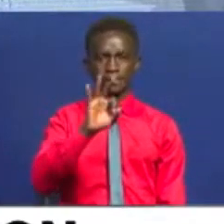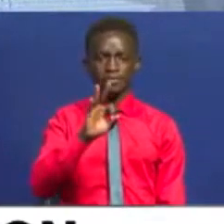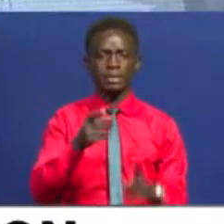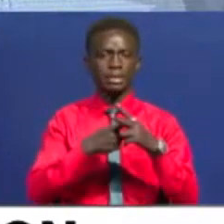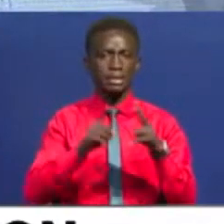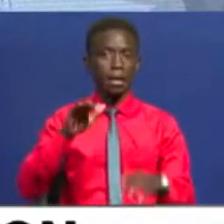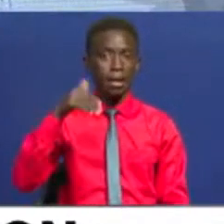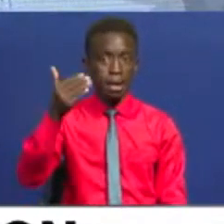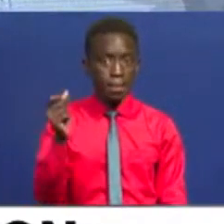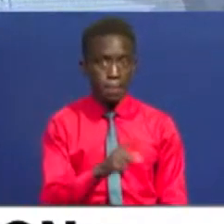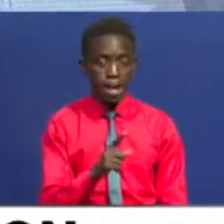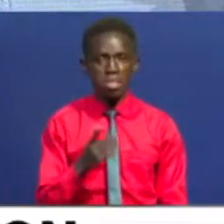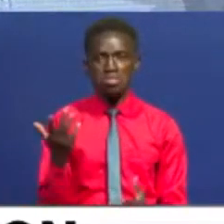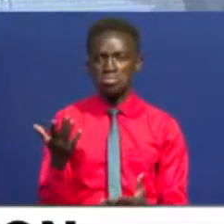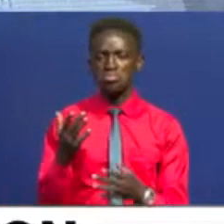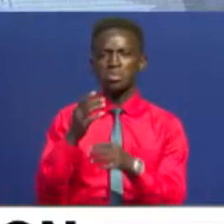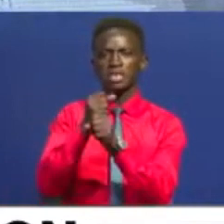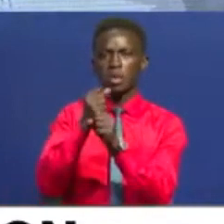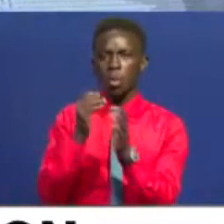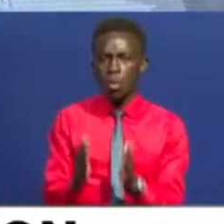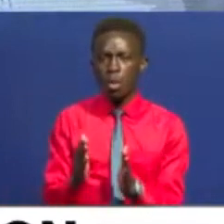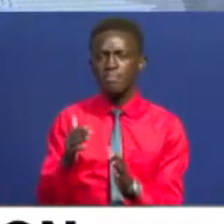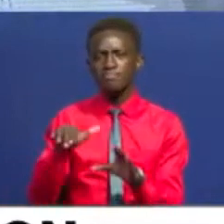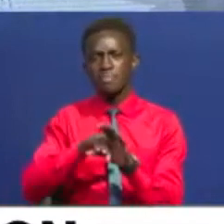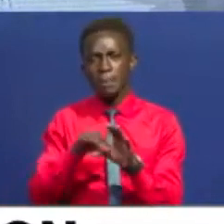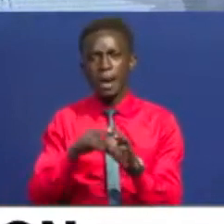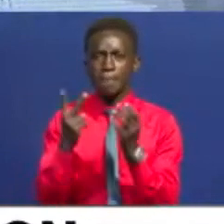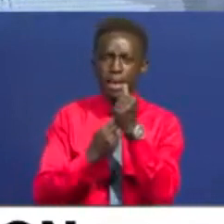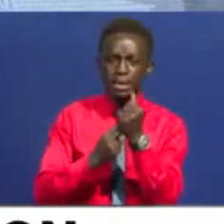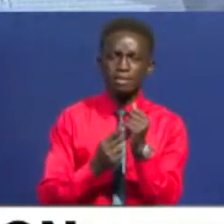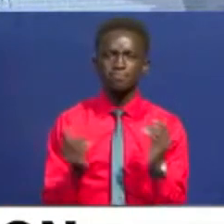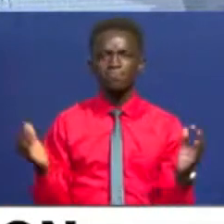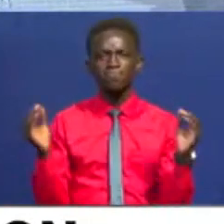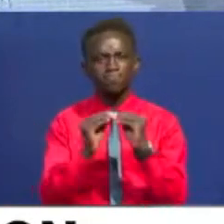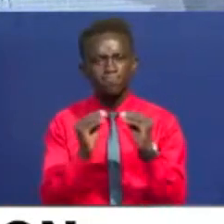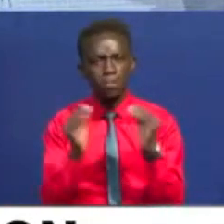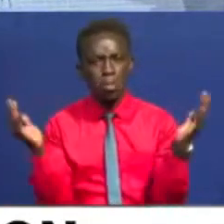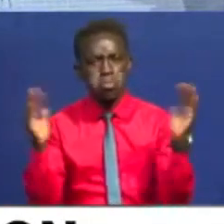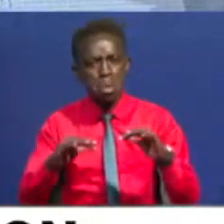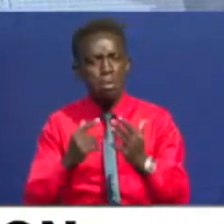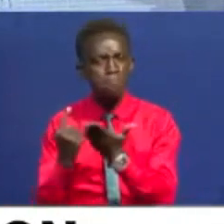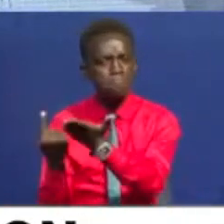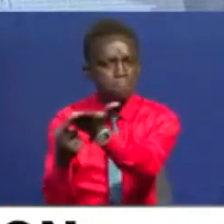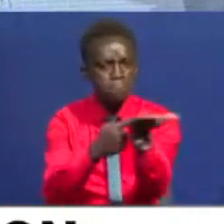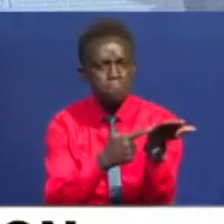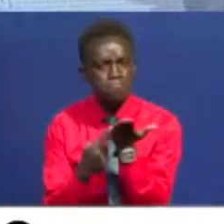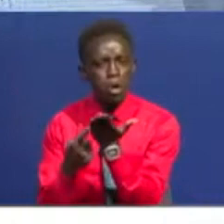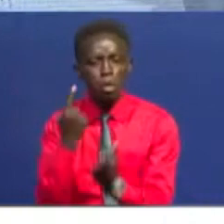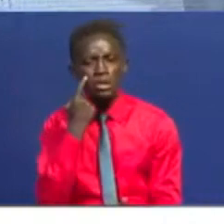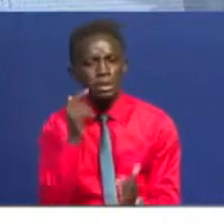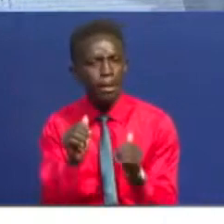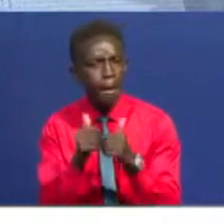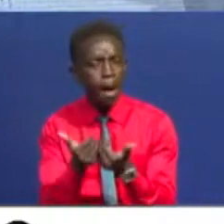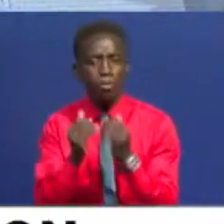month, stakeholders in the health sector held a meeting to analyze the preparations as well as make recommendations on how to educate citizens